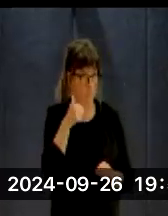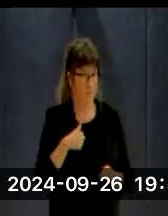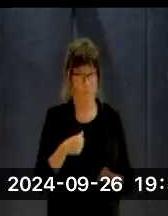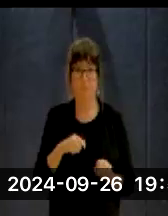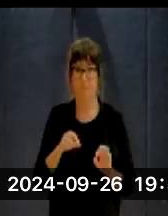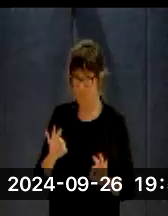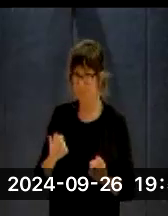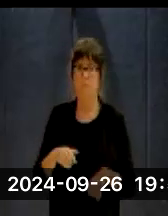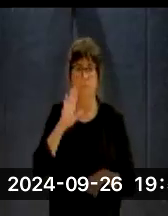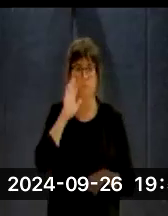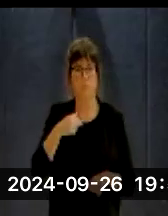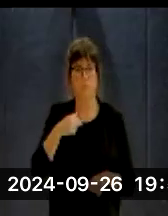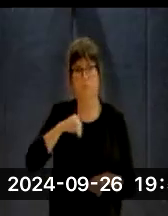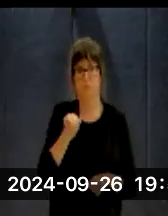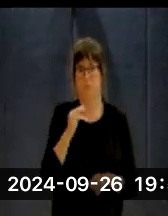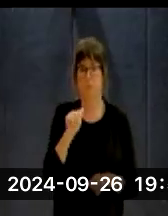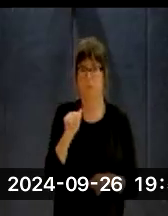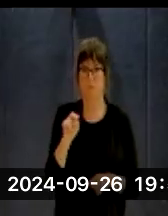how.